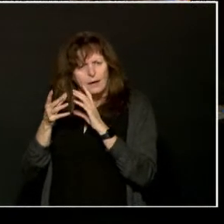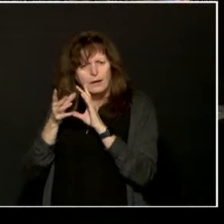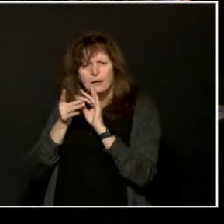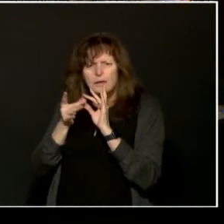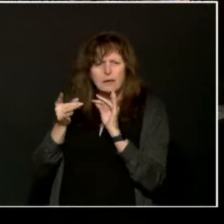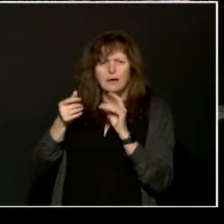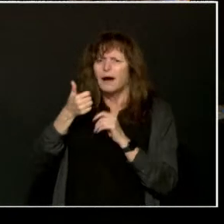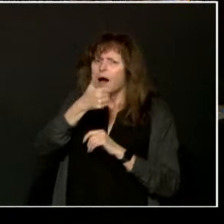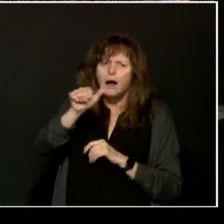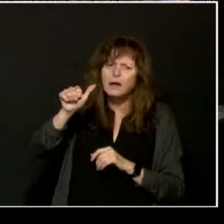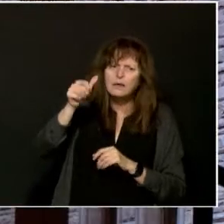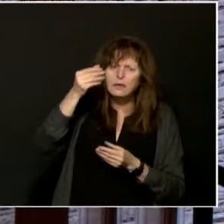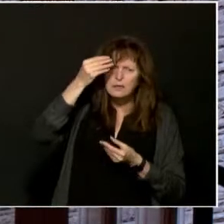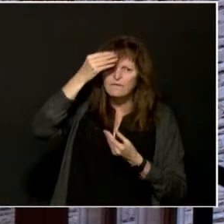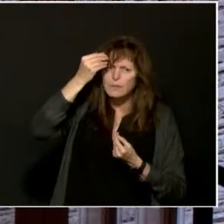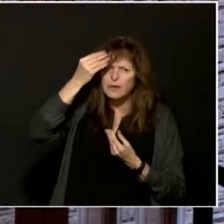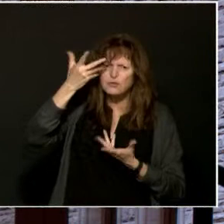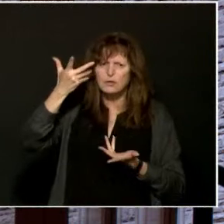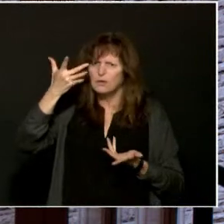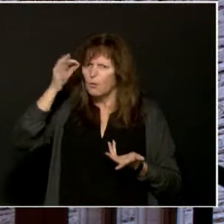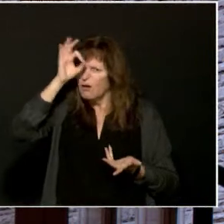it right now.